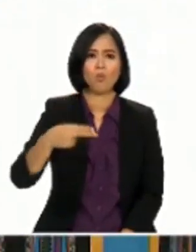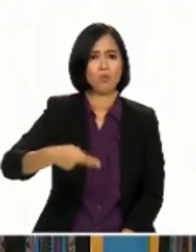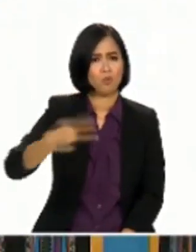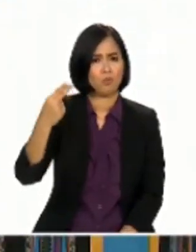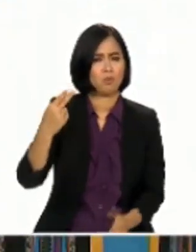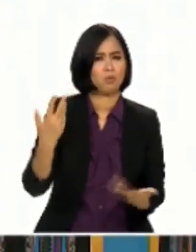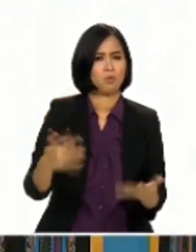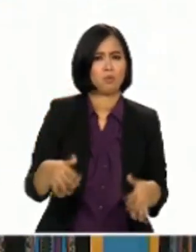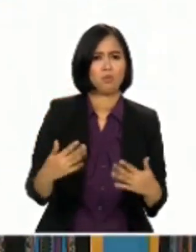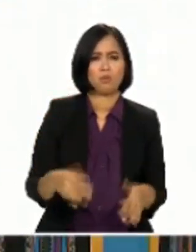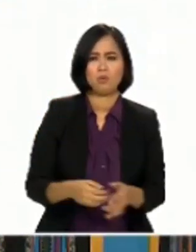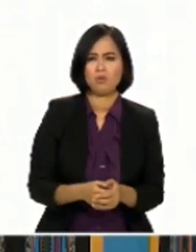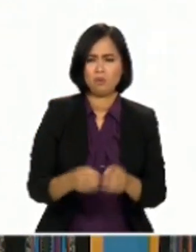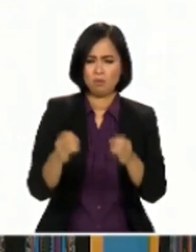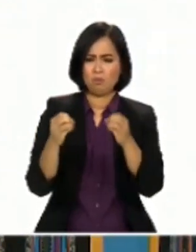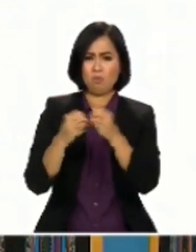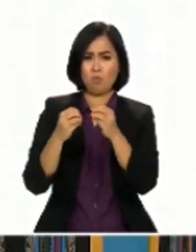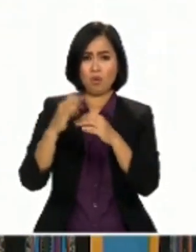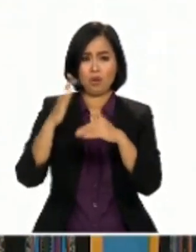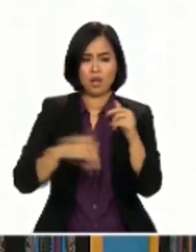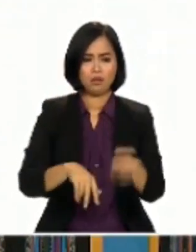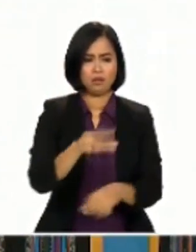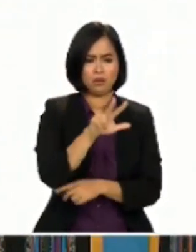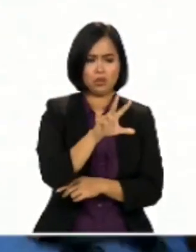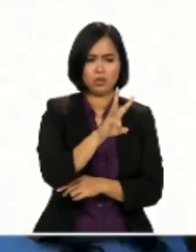the 36 billion